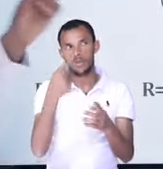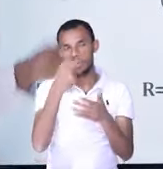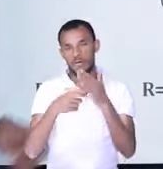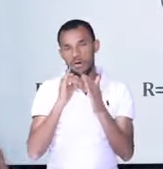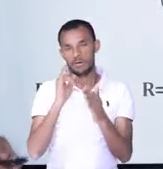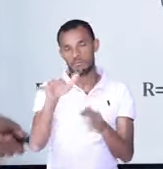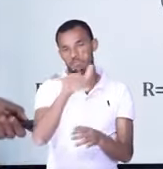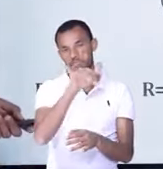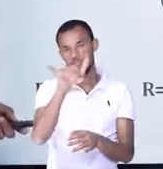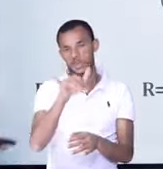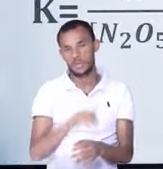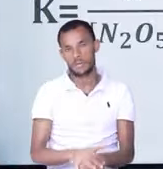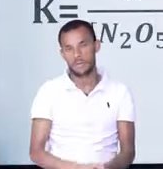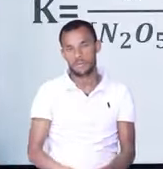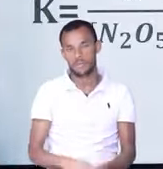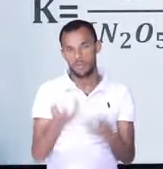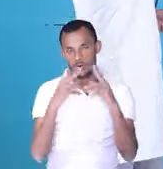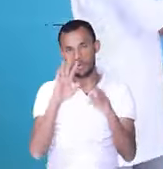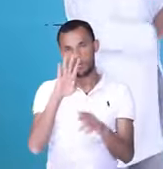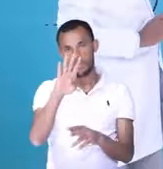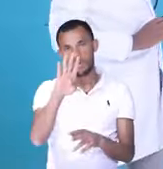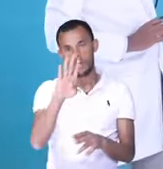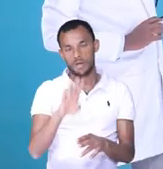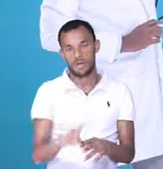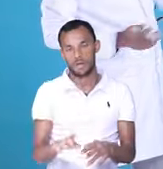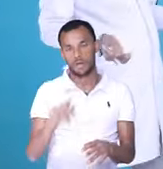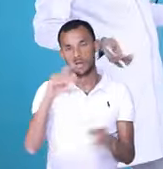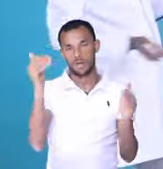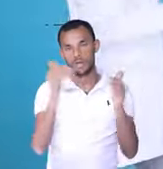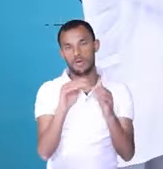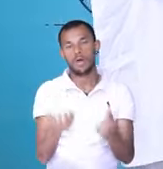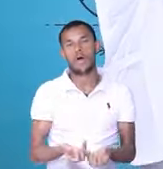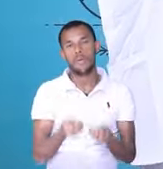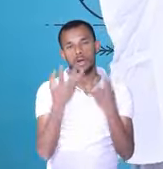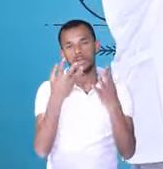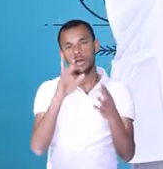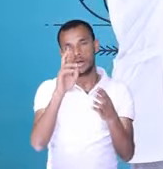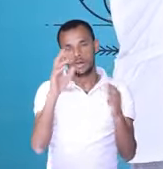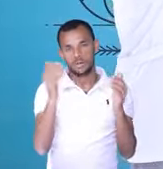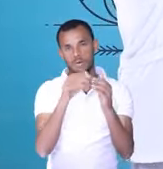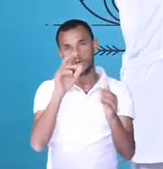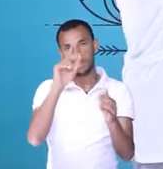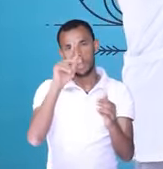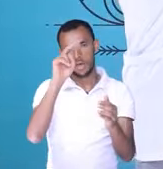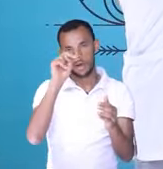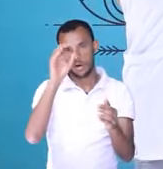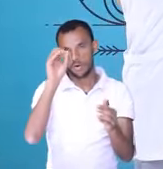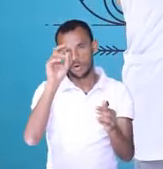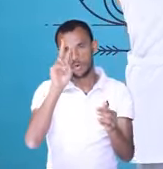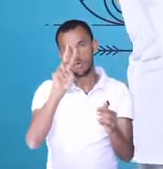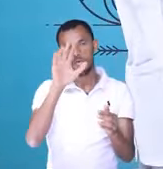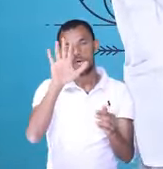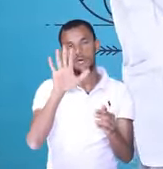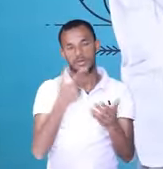value is the same. Look, B. K is equals to how much? R is equal to K N2O5. You know, this